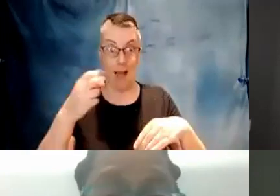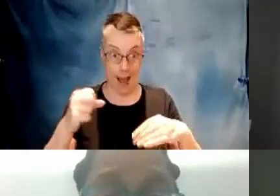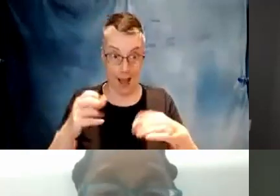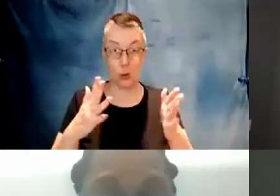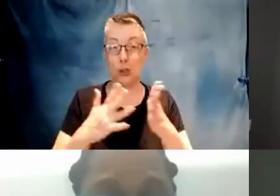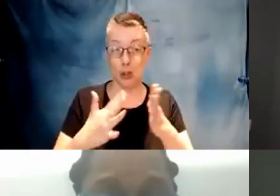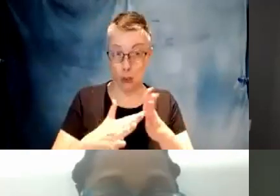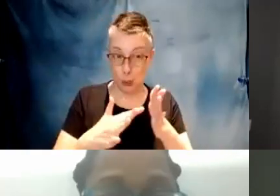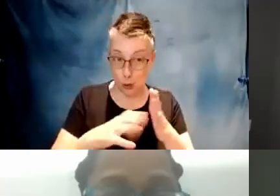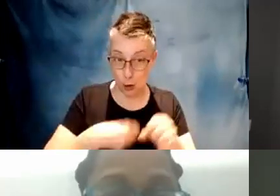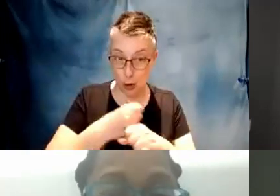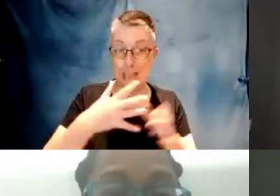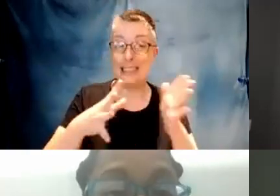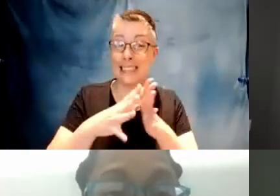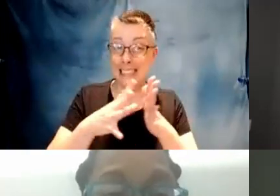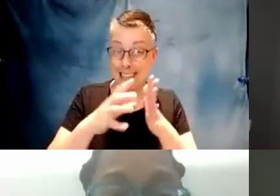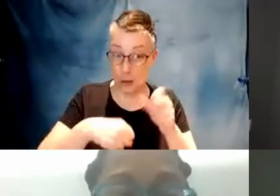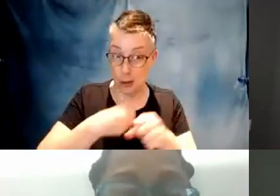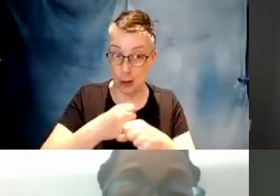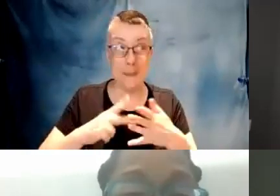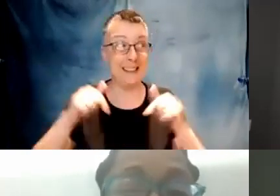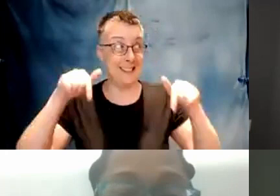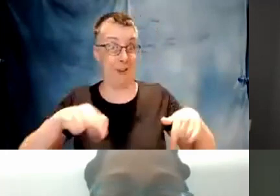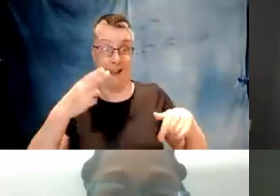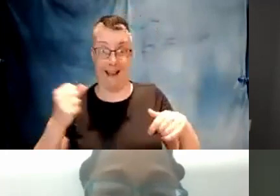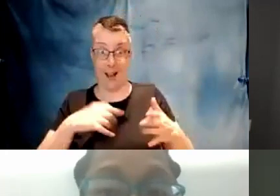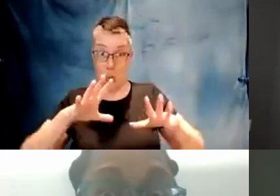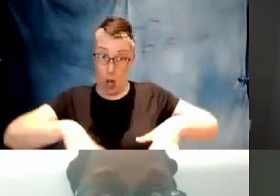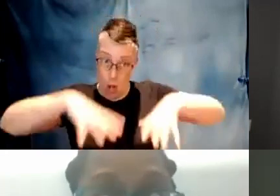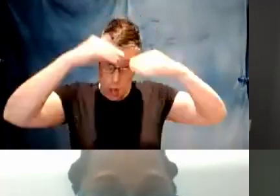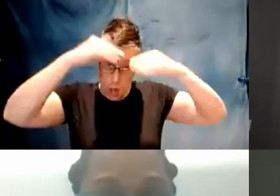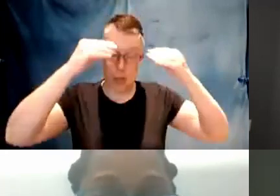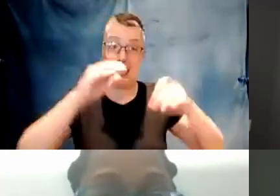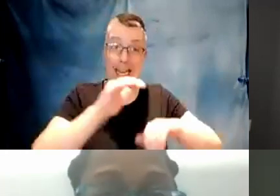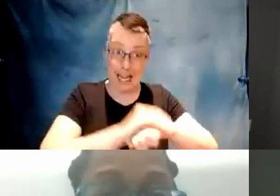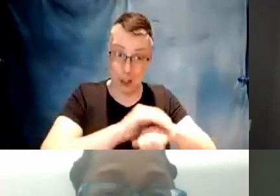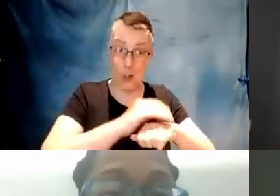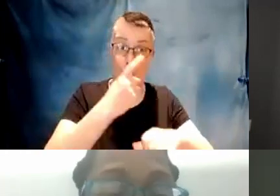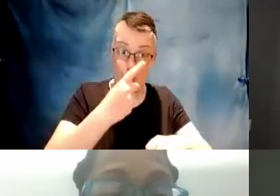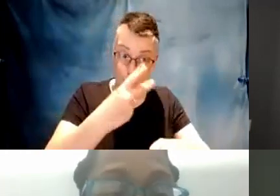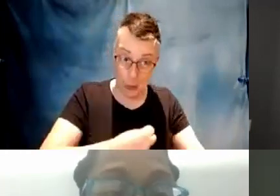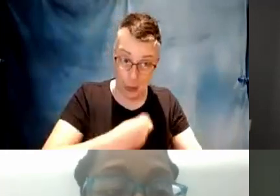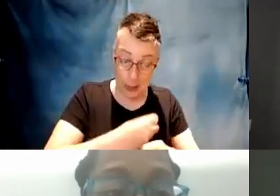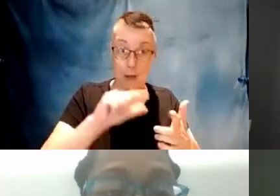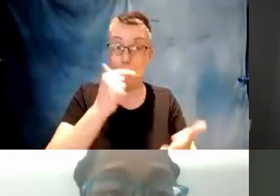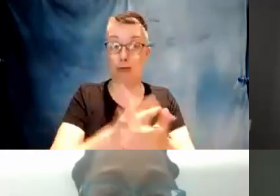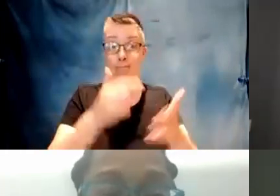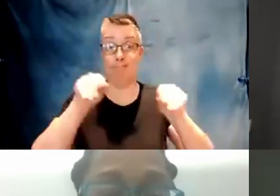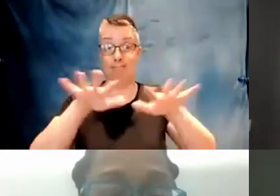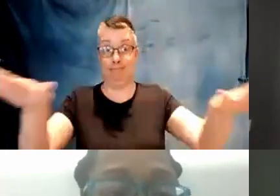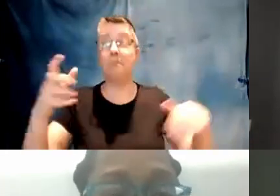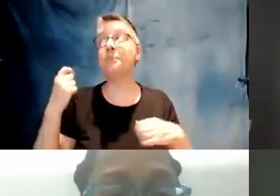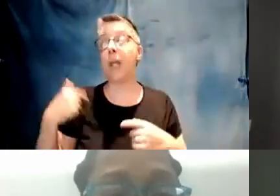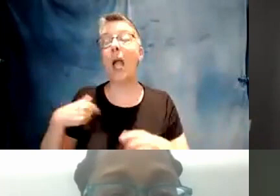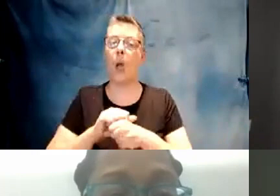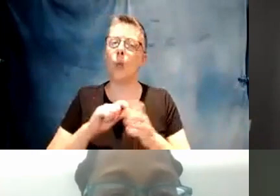senior year high school. So they had like 1 to 2 years to learn English before graduating in BPS. Though I had more time because I